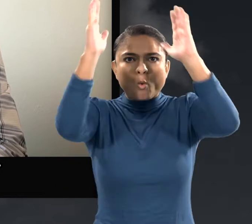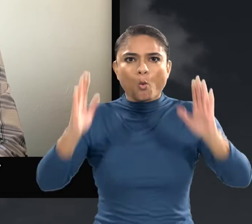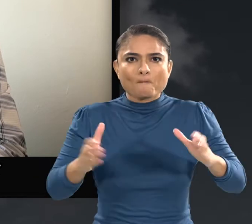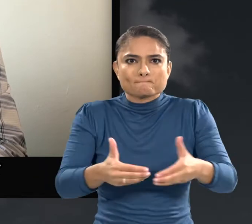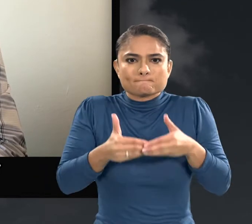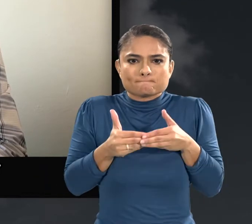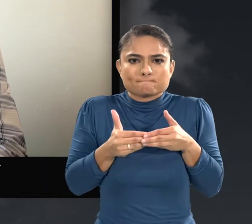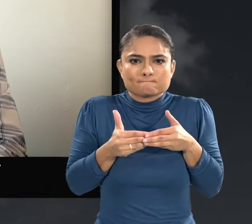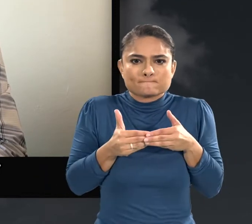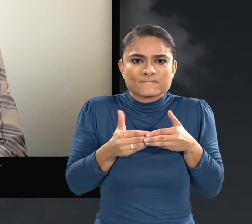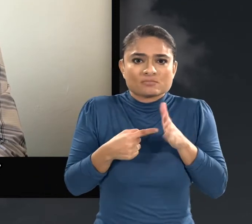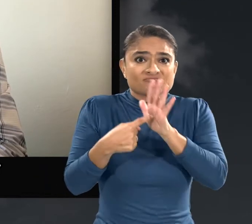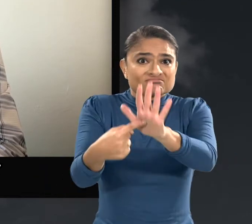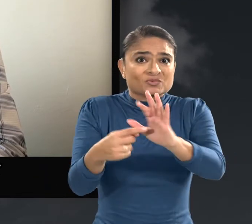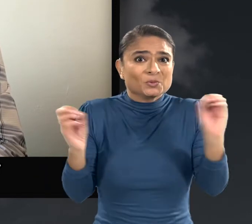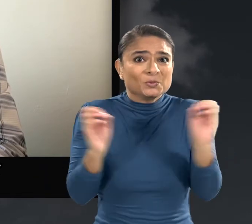kept their